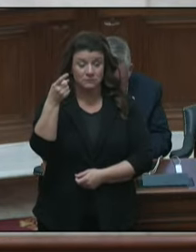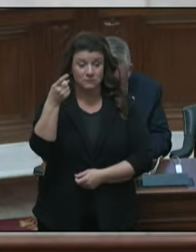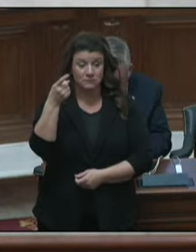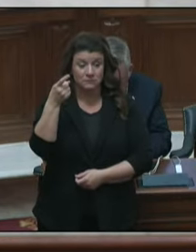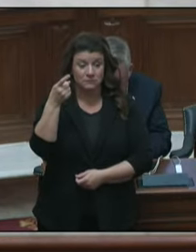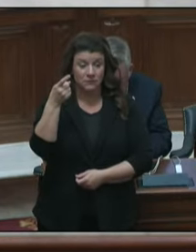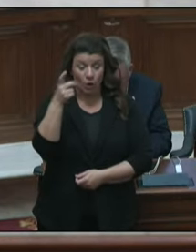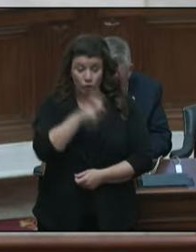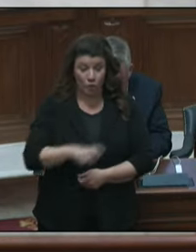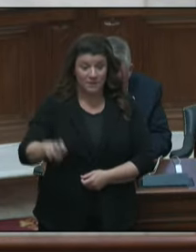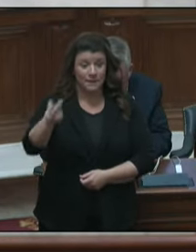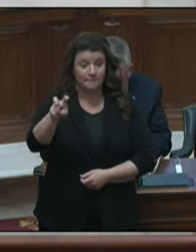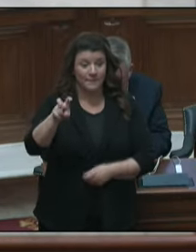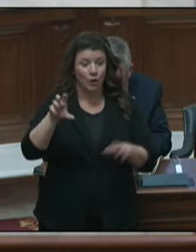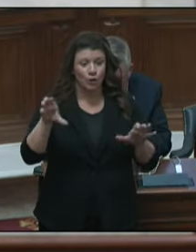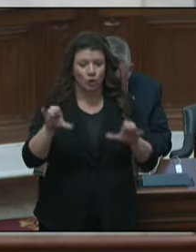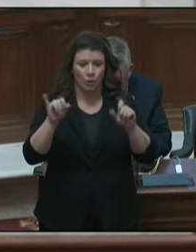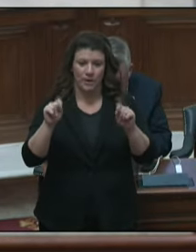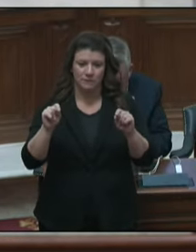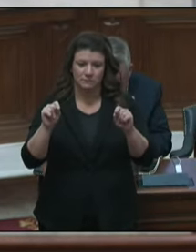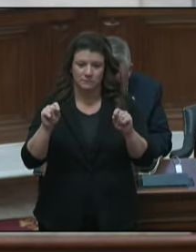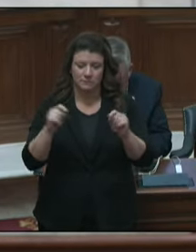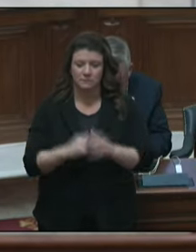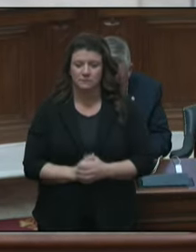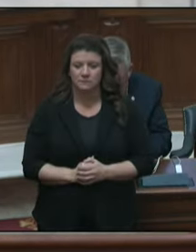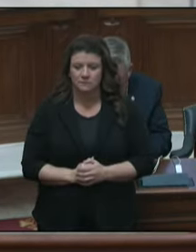a dollar on tourism, do it.